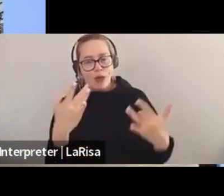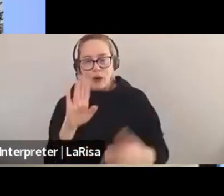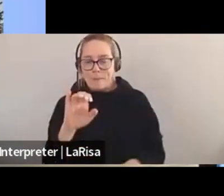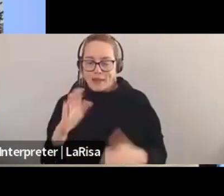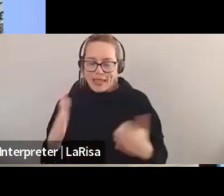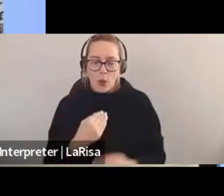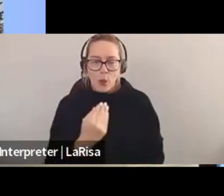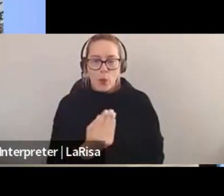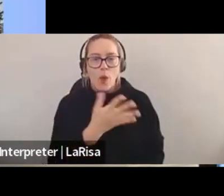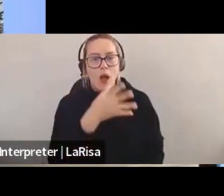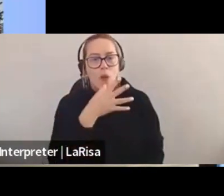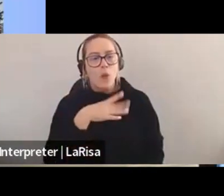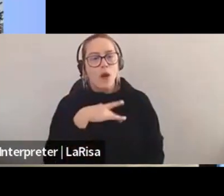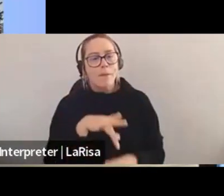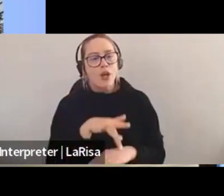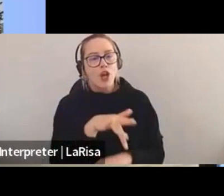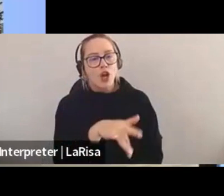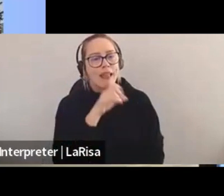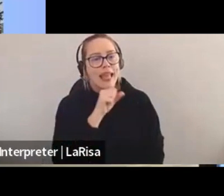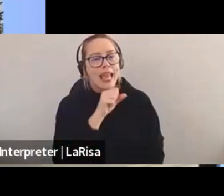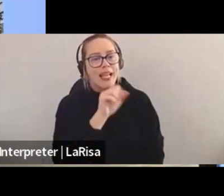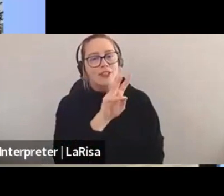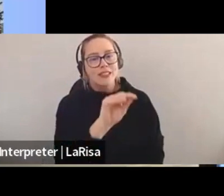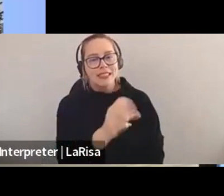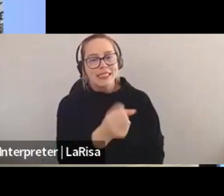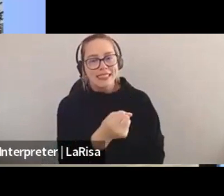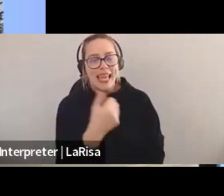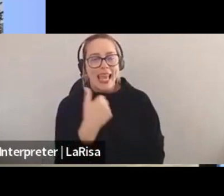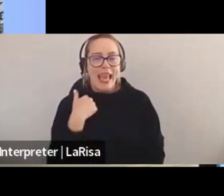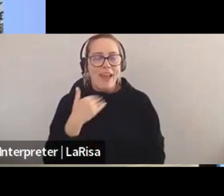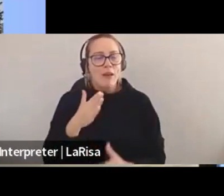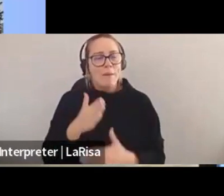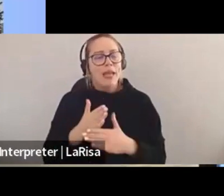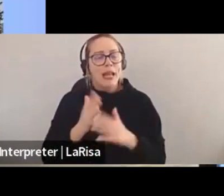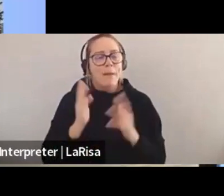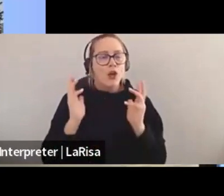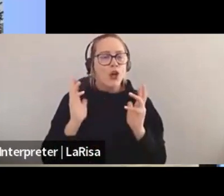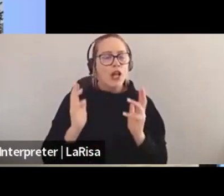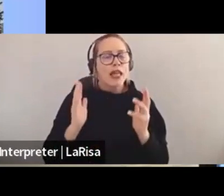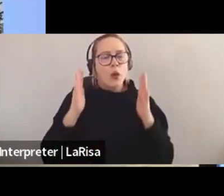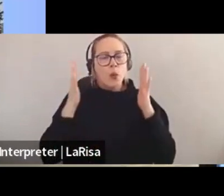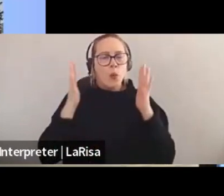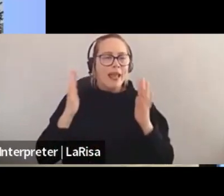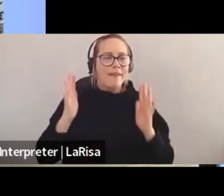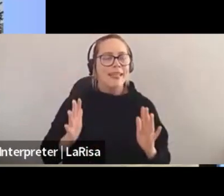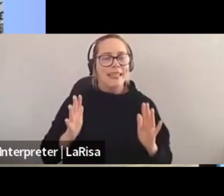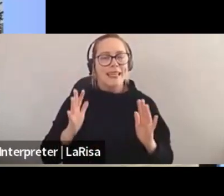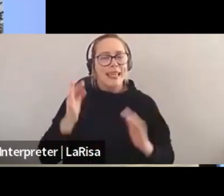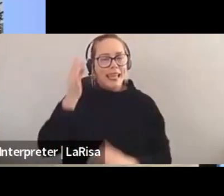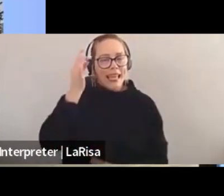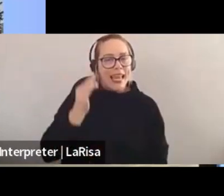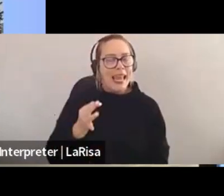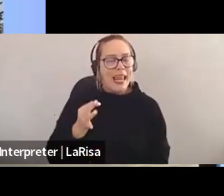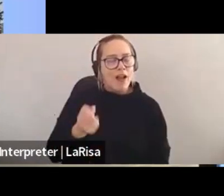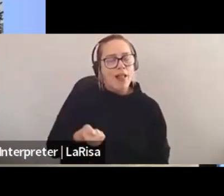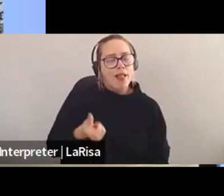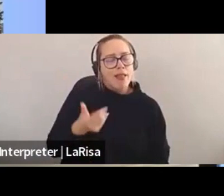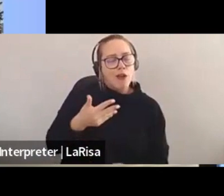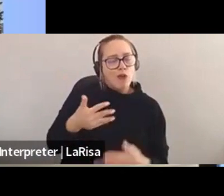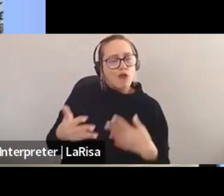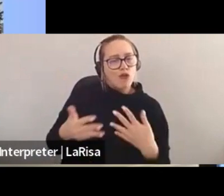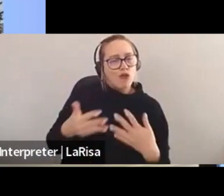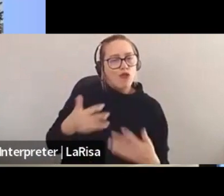Did I just mute myself? Hi, my name is Donna Valente. I'm thrilled to be here. I'm a white woman in my early 60s. I